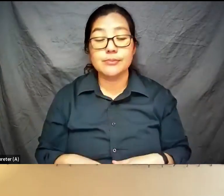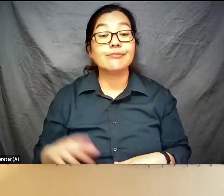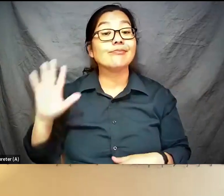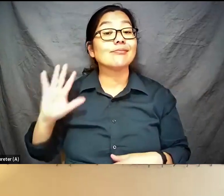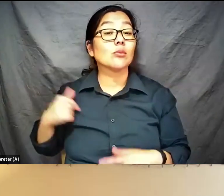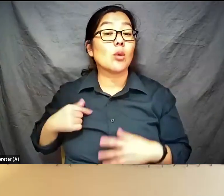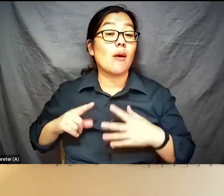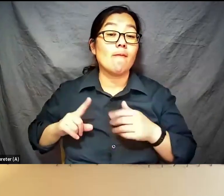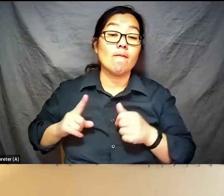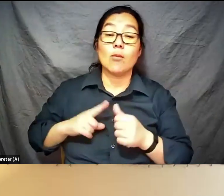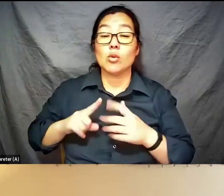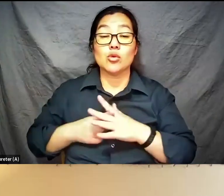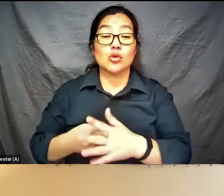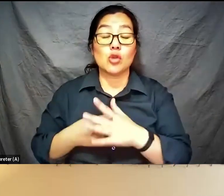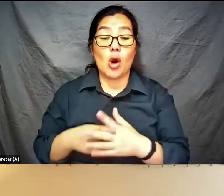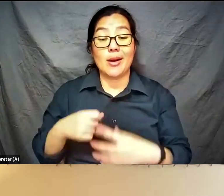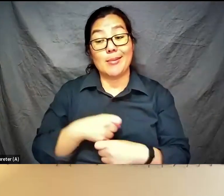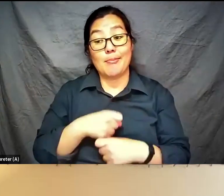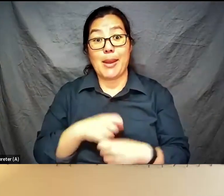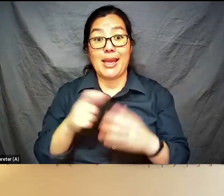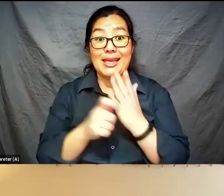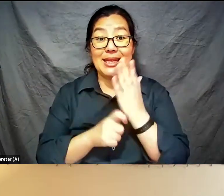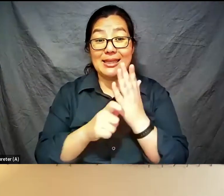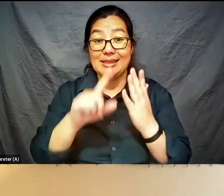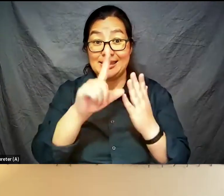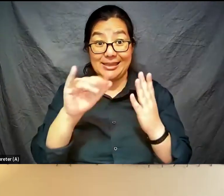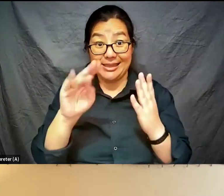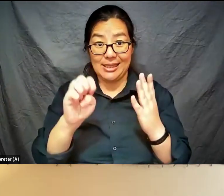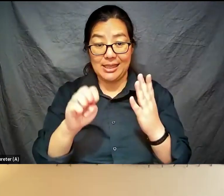disability justice framework,